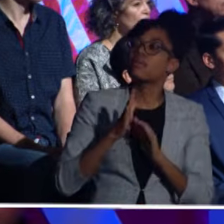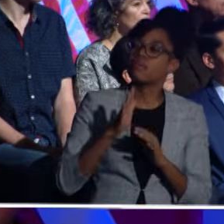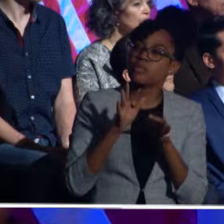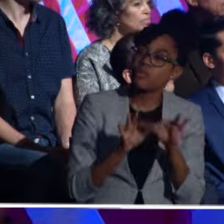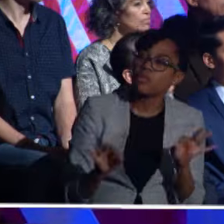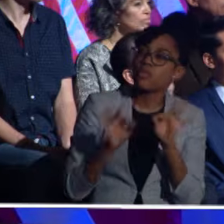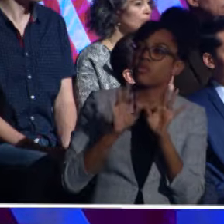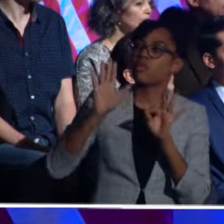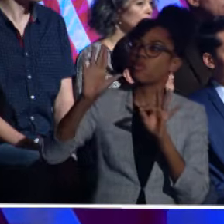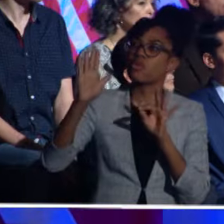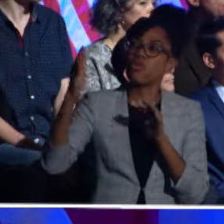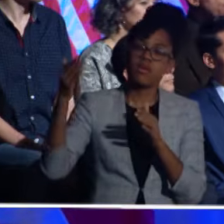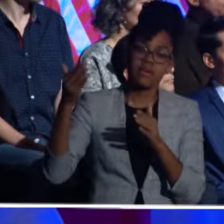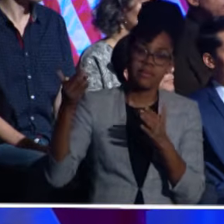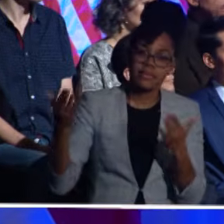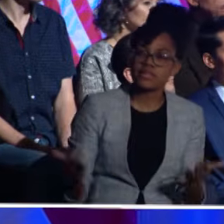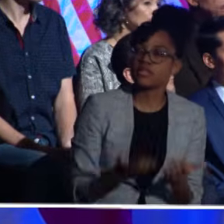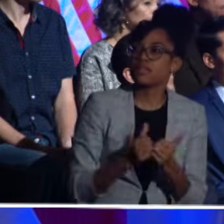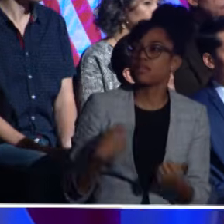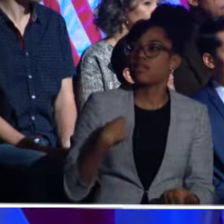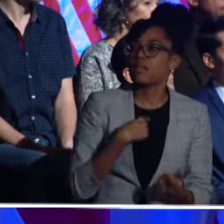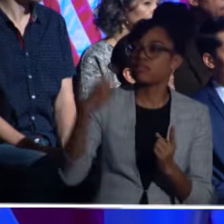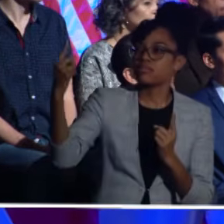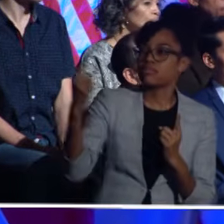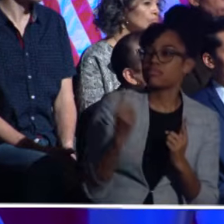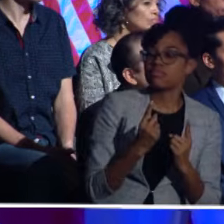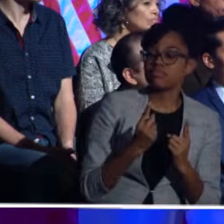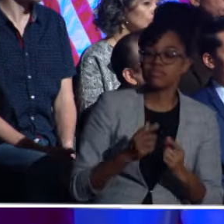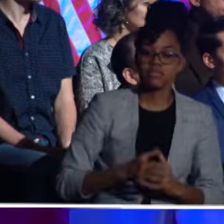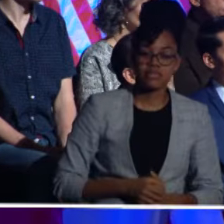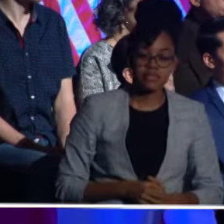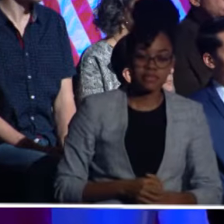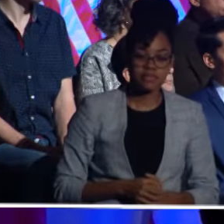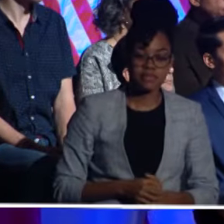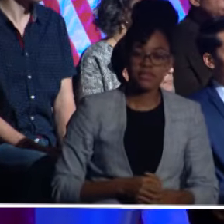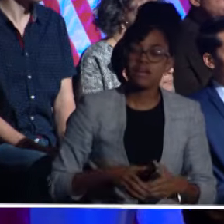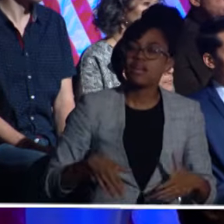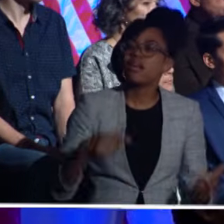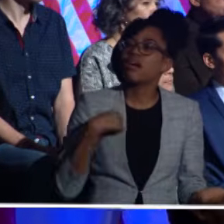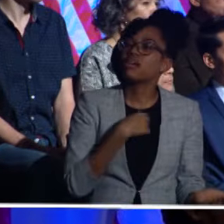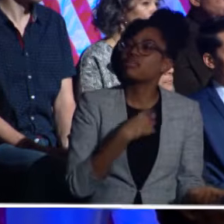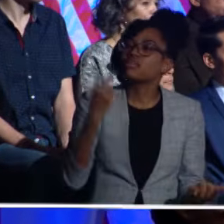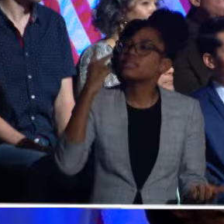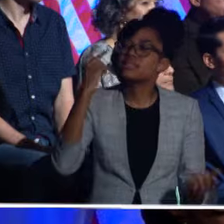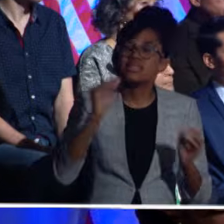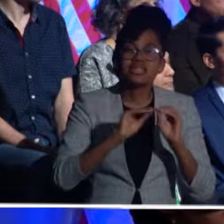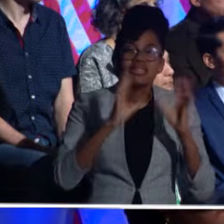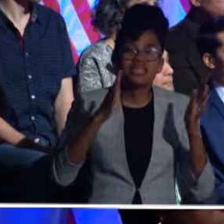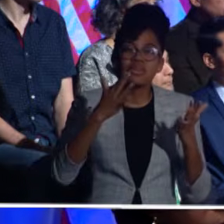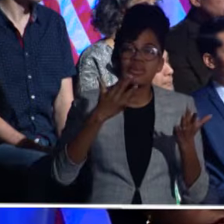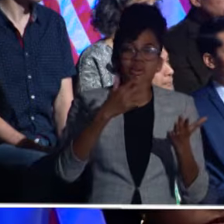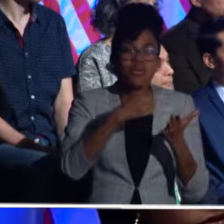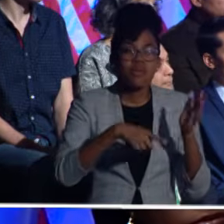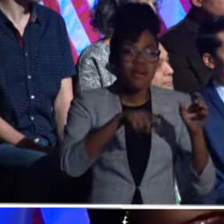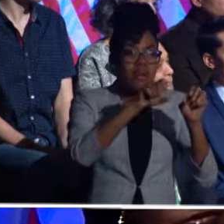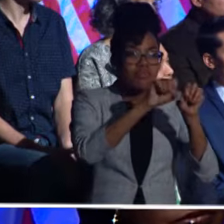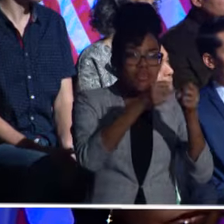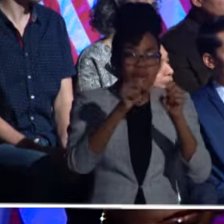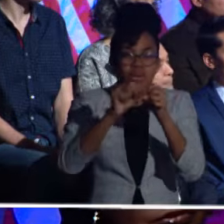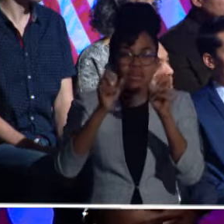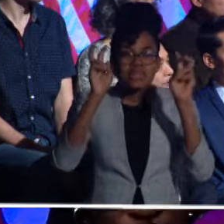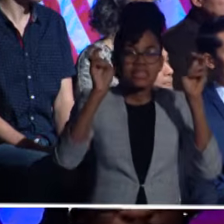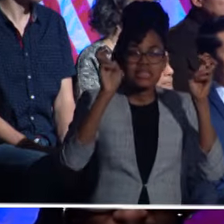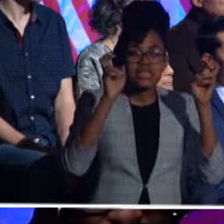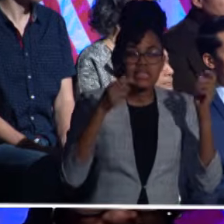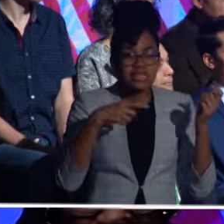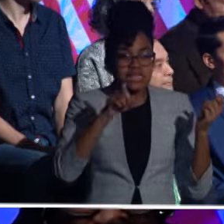Please open our eyes to see not only what is broken, but also how we can repair. Expand our